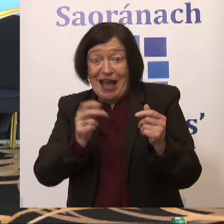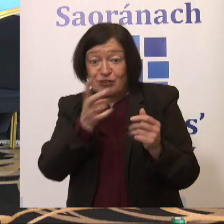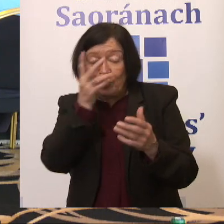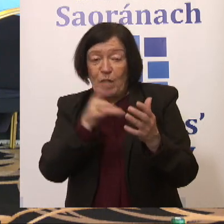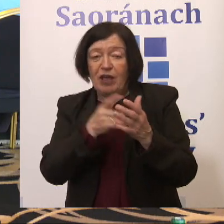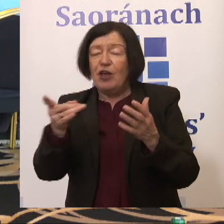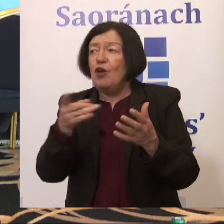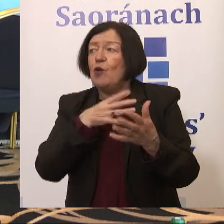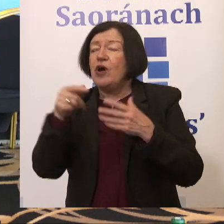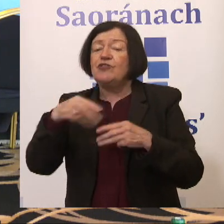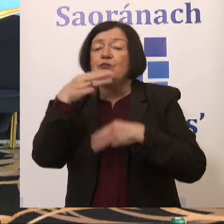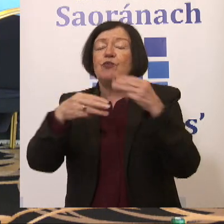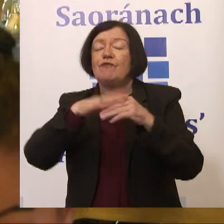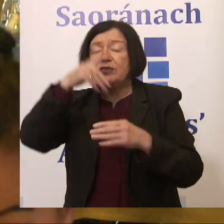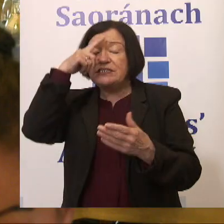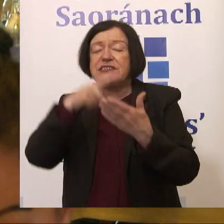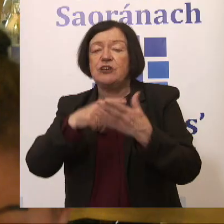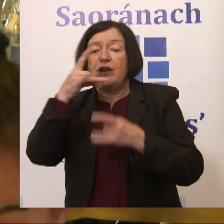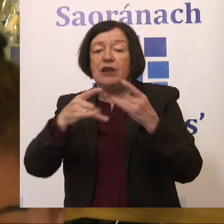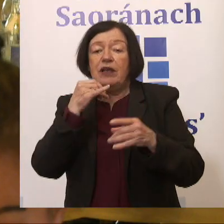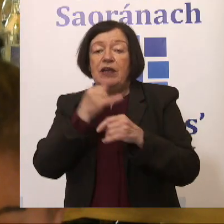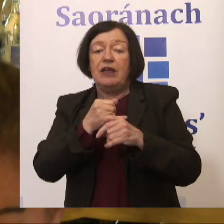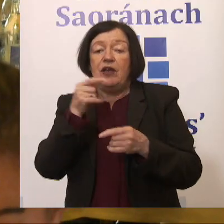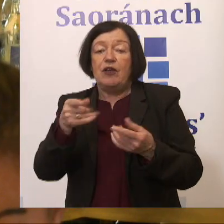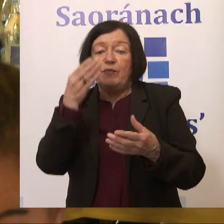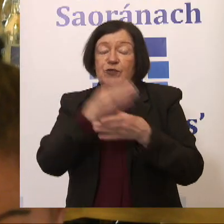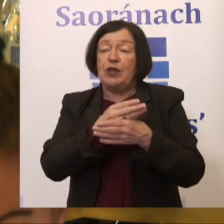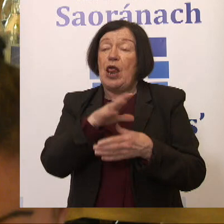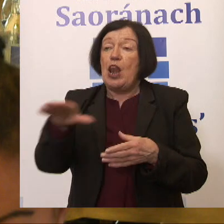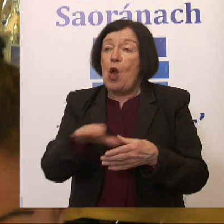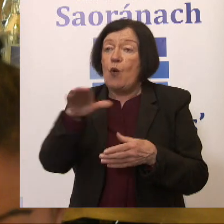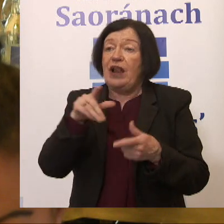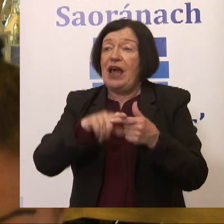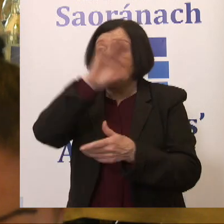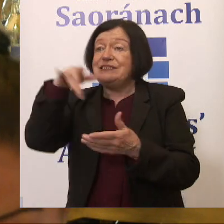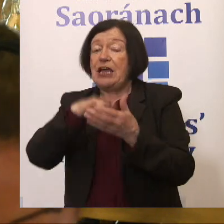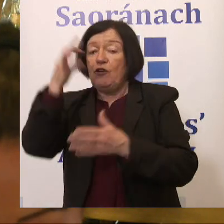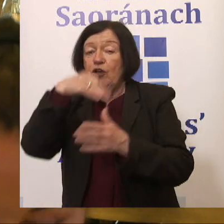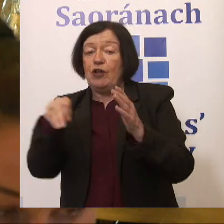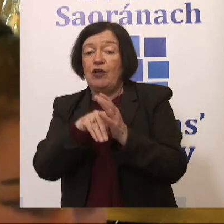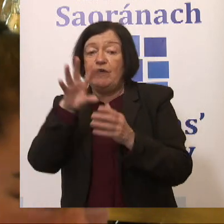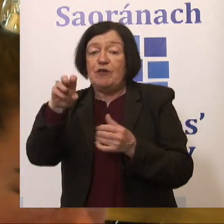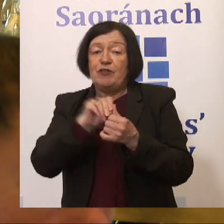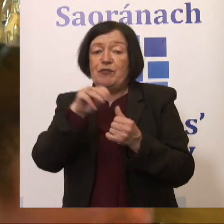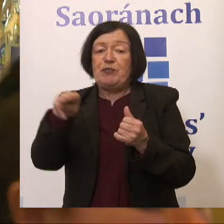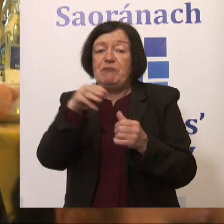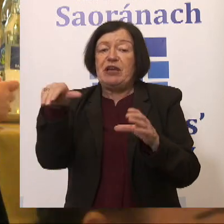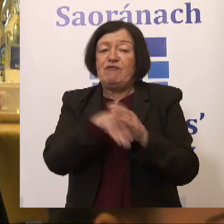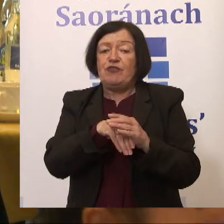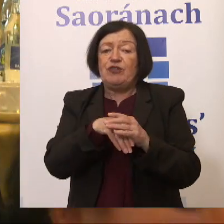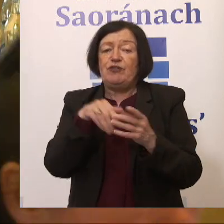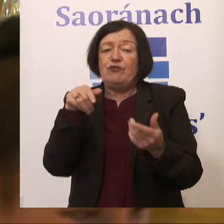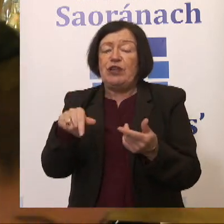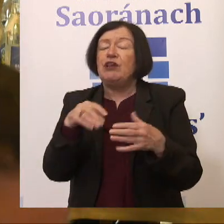what is the protocol for decision-making in power balance between local and centralised government with regard to specific people involved? So that's kind of in